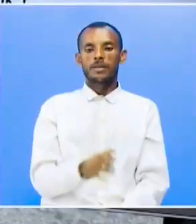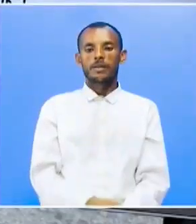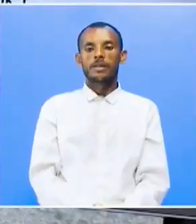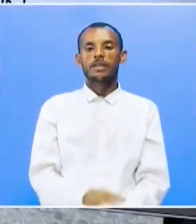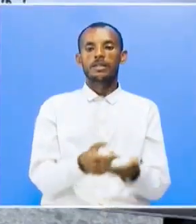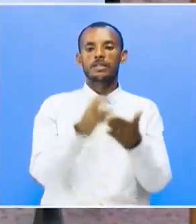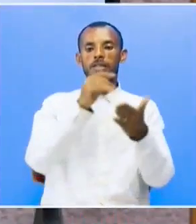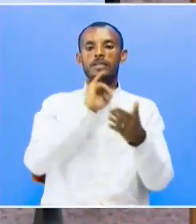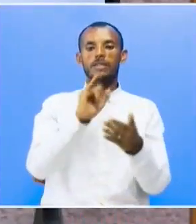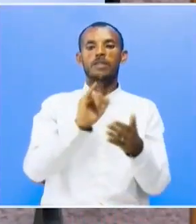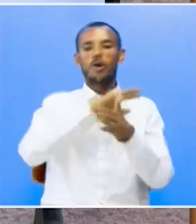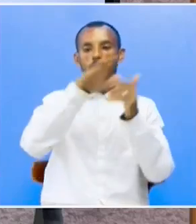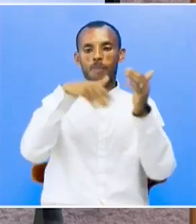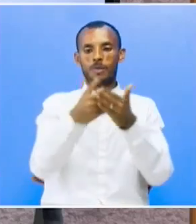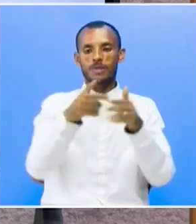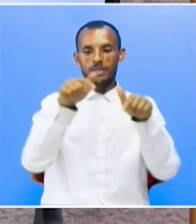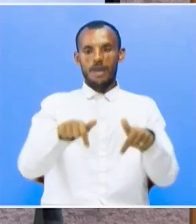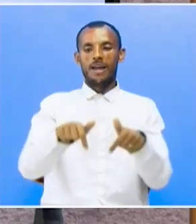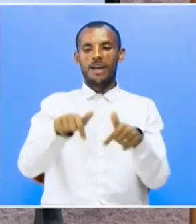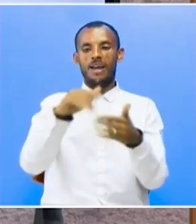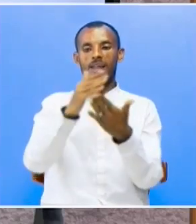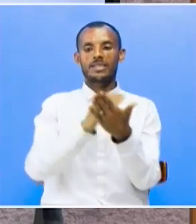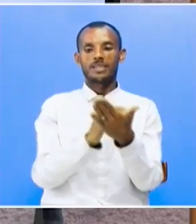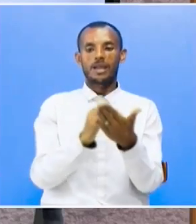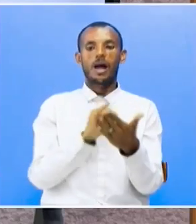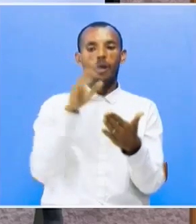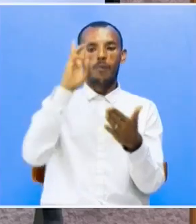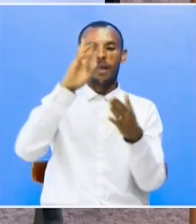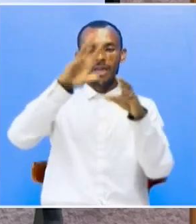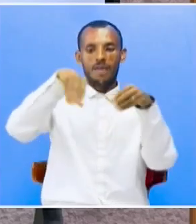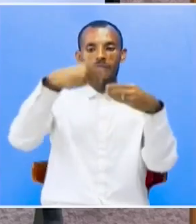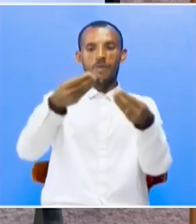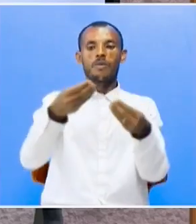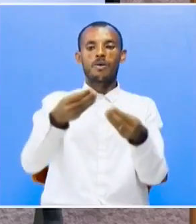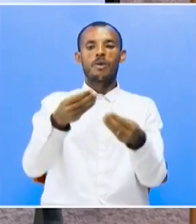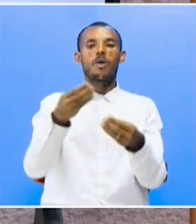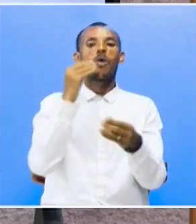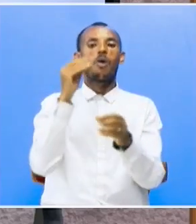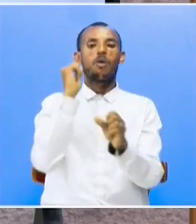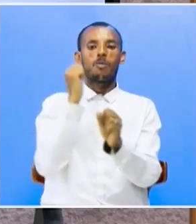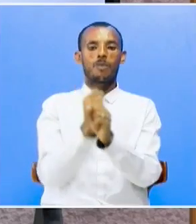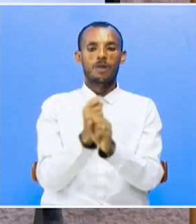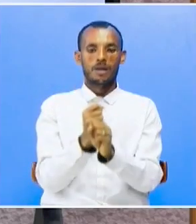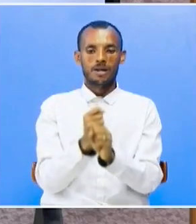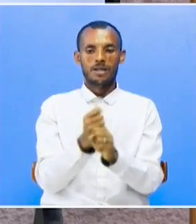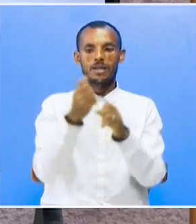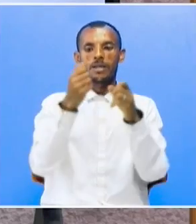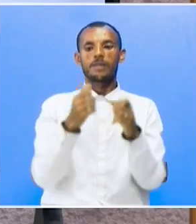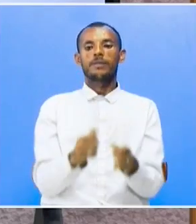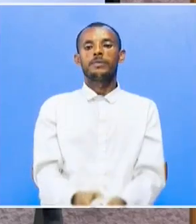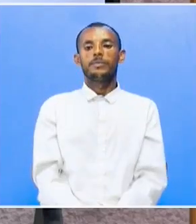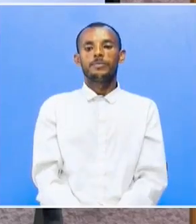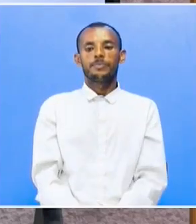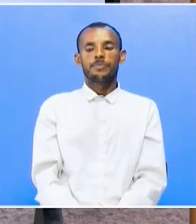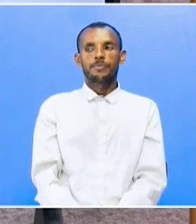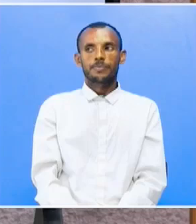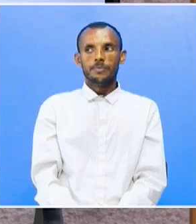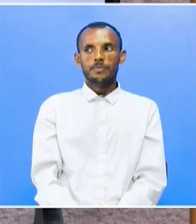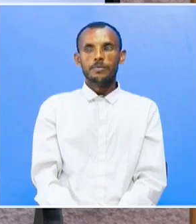this is all about today's lesson. I'll give you exercise for you to try it home.